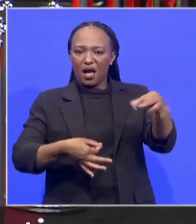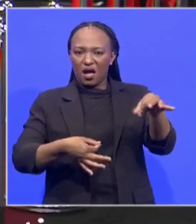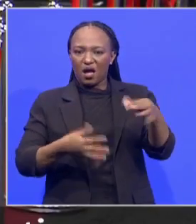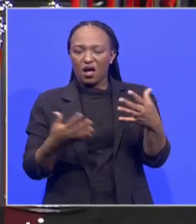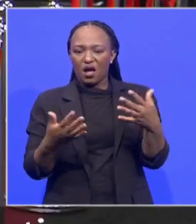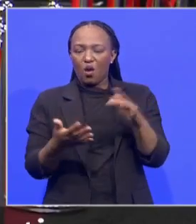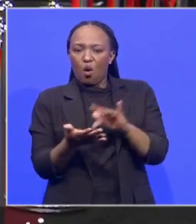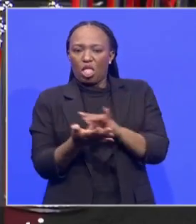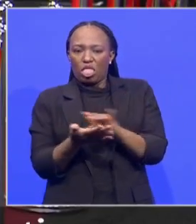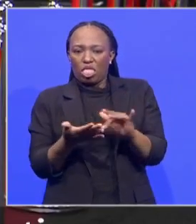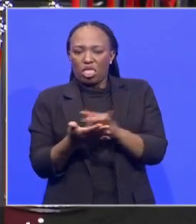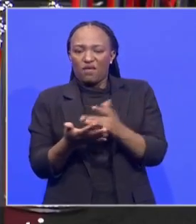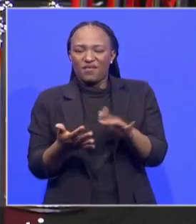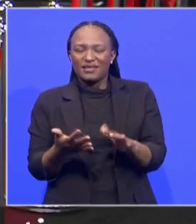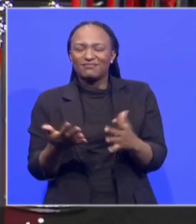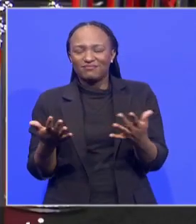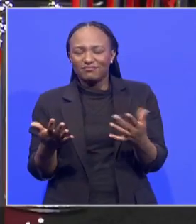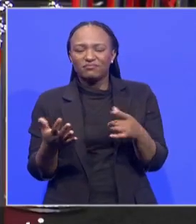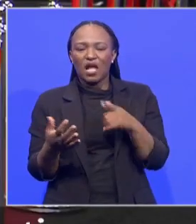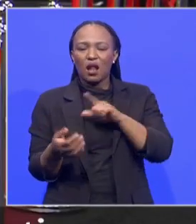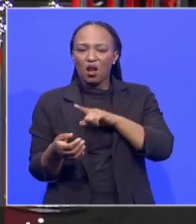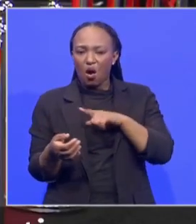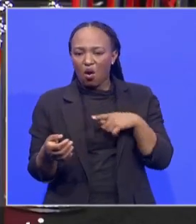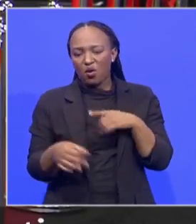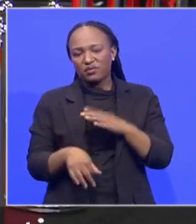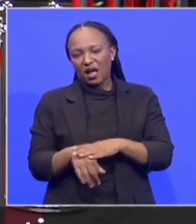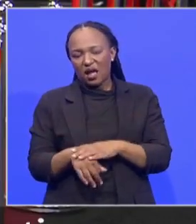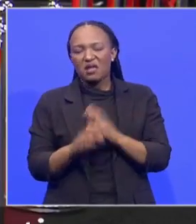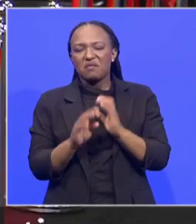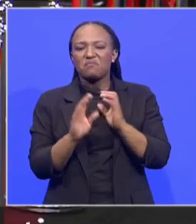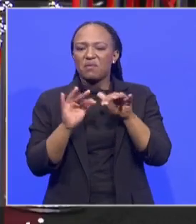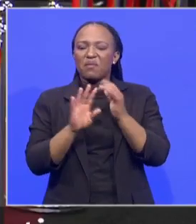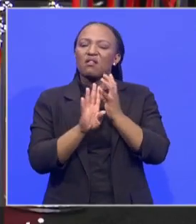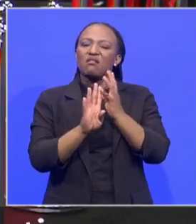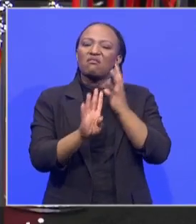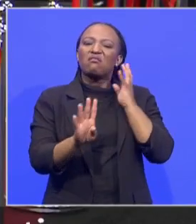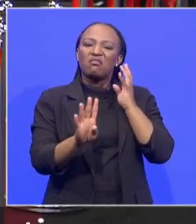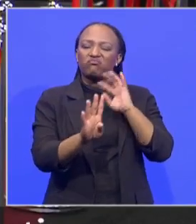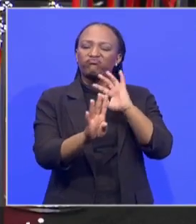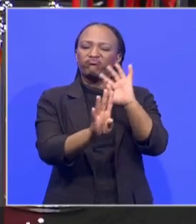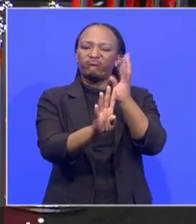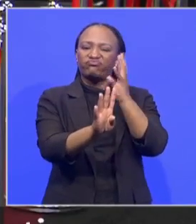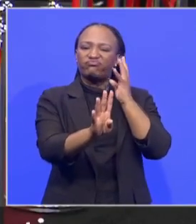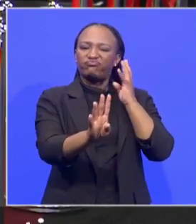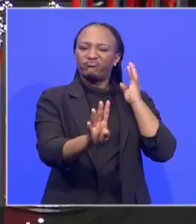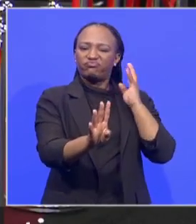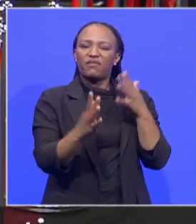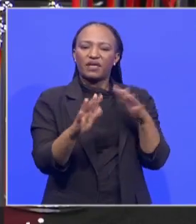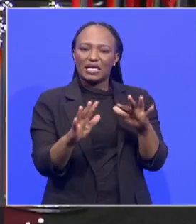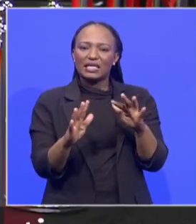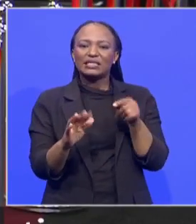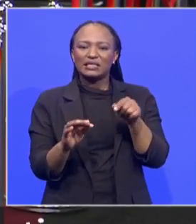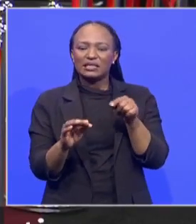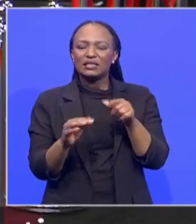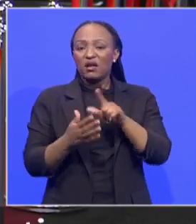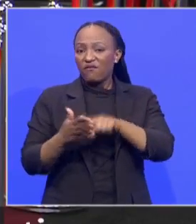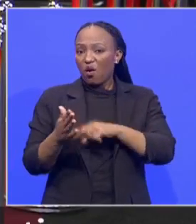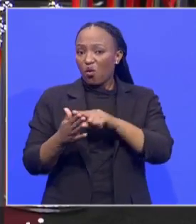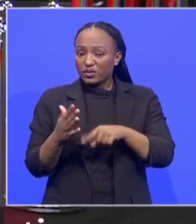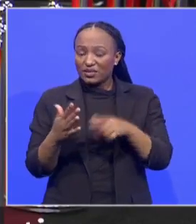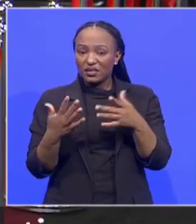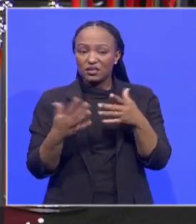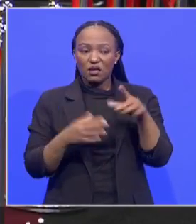devices at the voting station, which actually took a lot of time and then resulted in long queues. And that is not only that voting station,